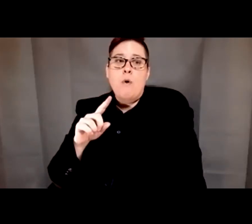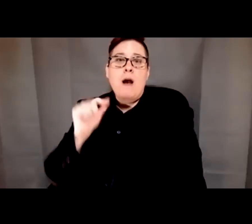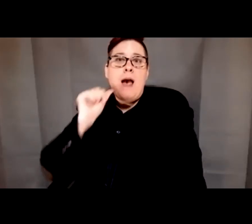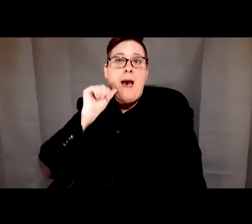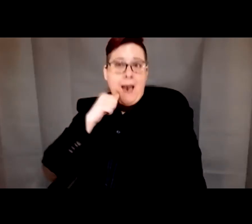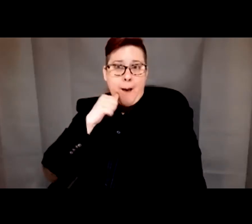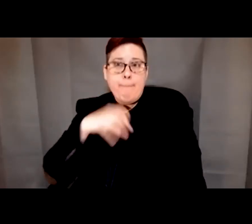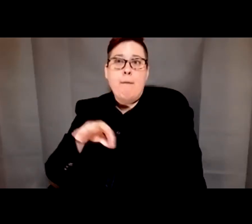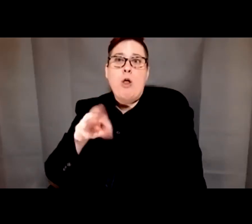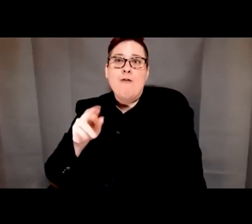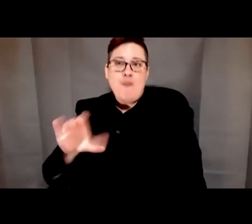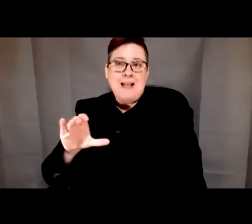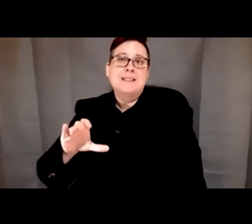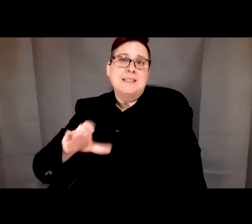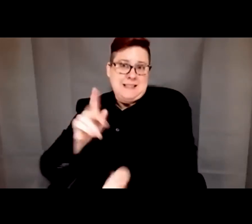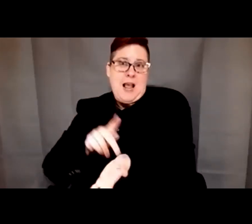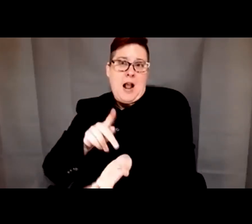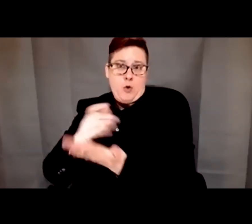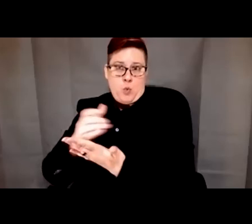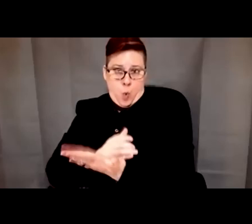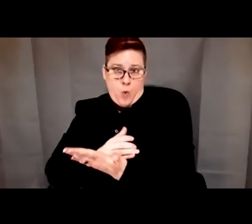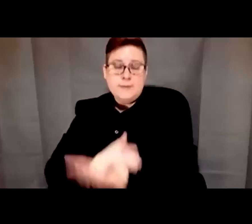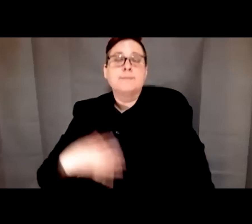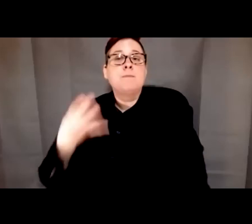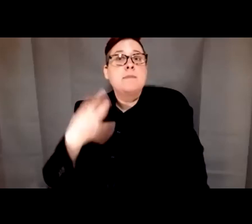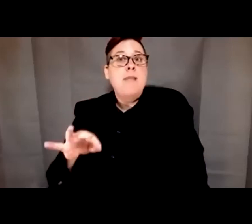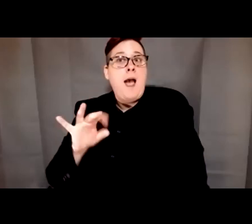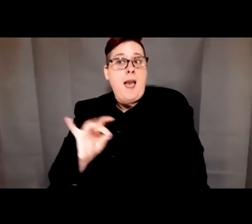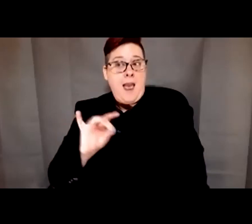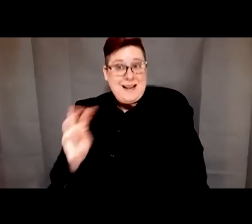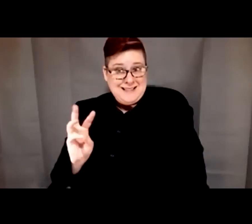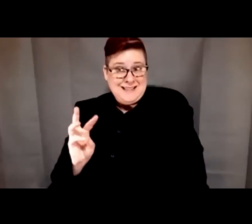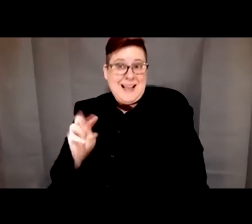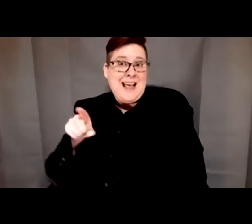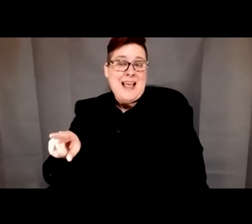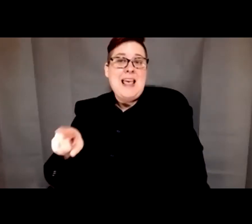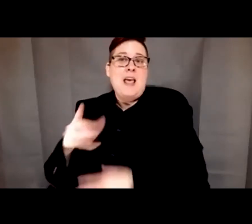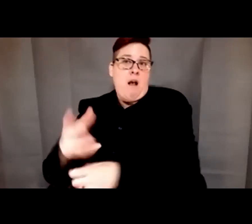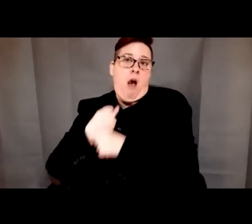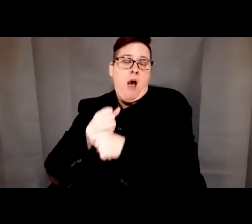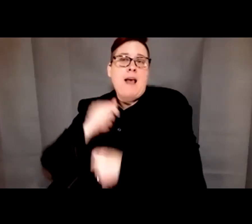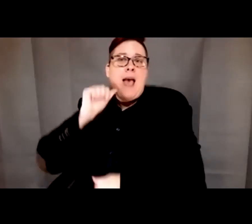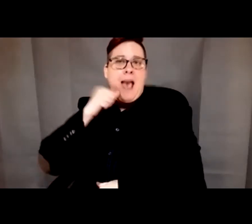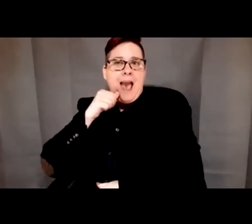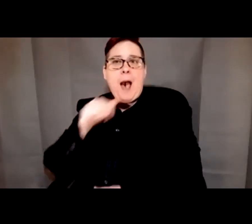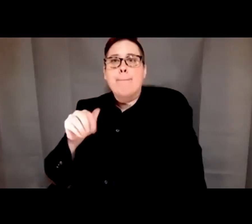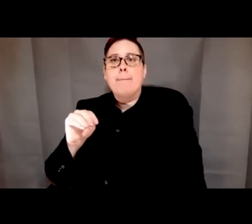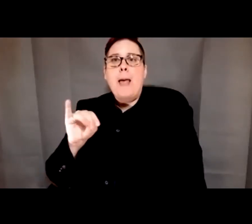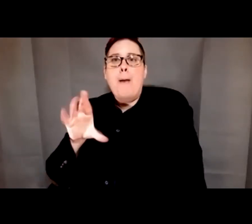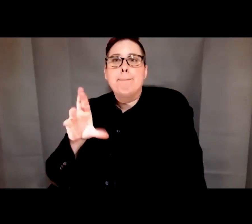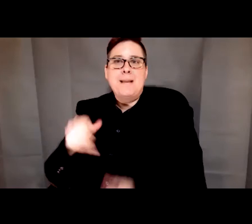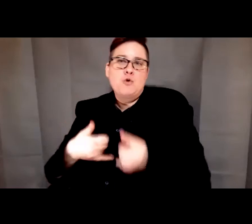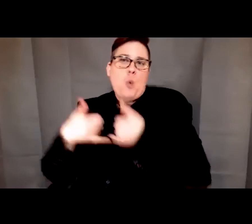Forensic Psychiatry course. In 1986, he was presented with the Apple Amicus Award